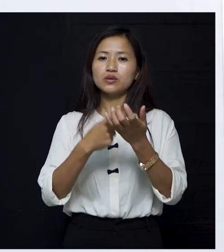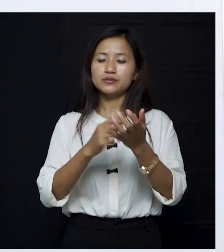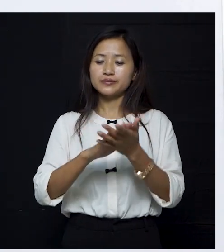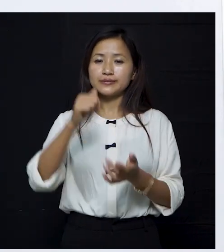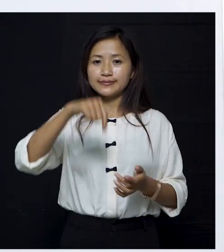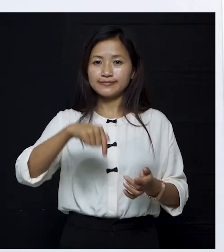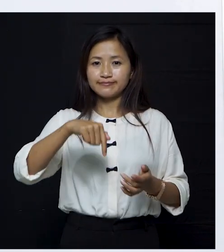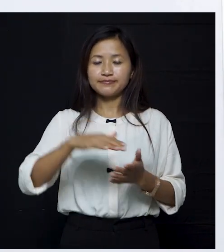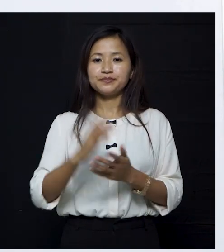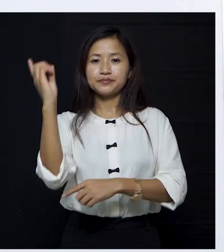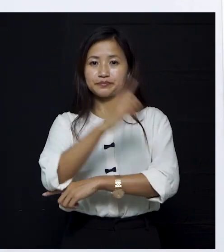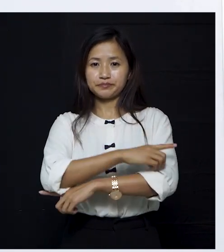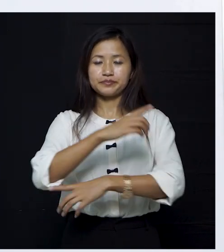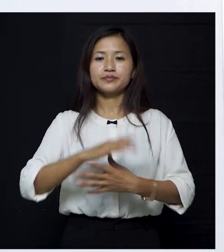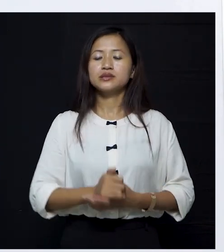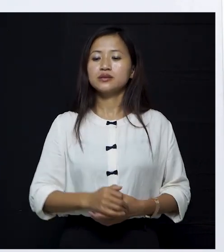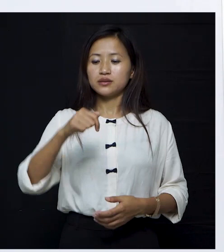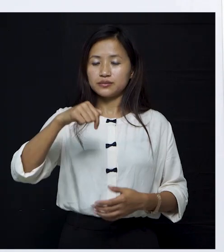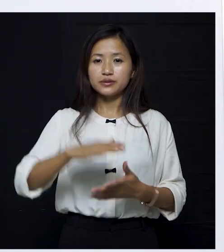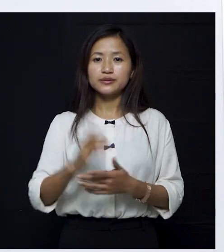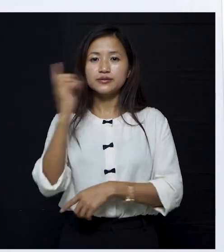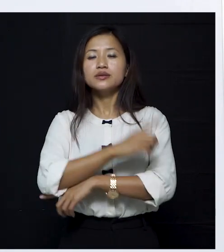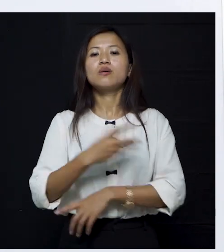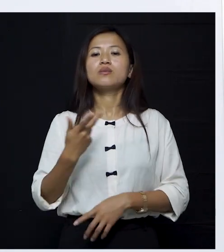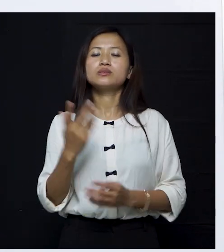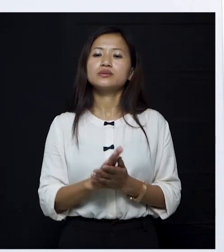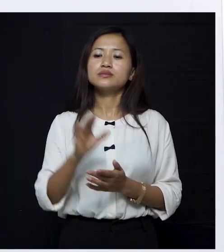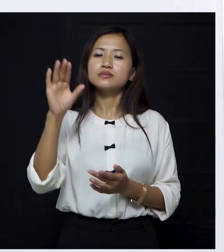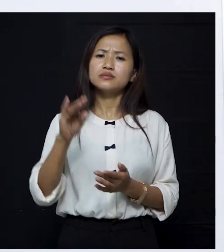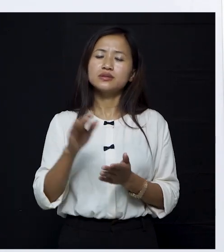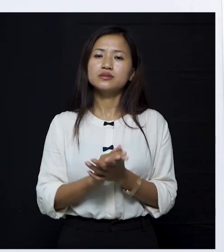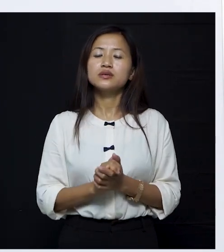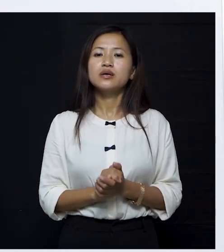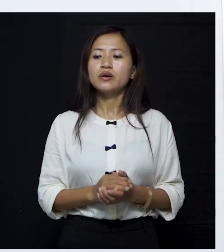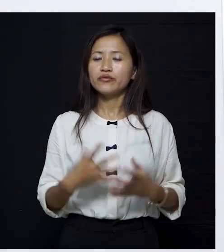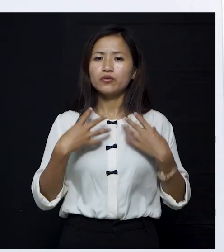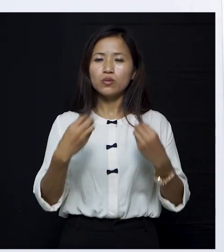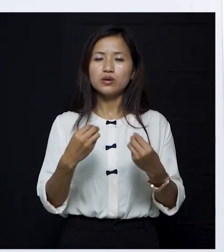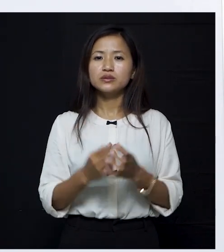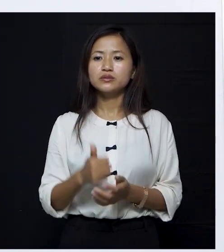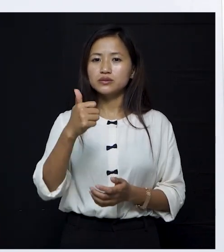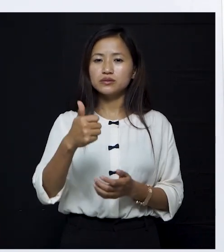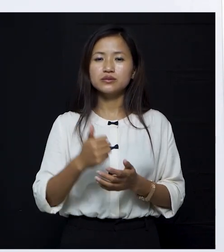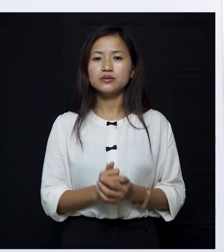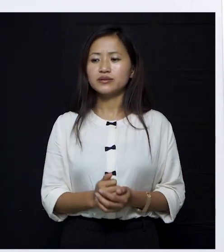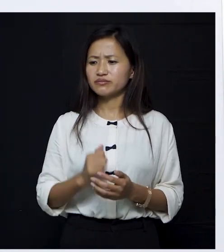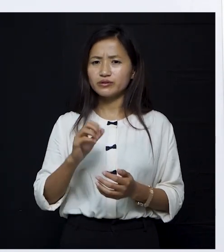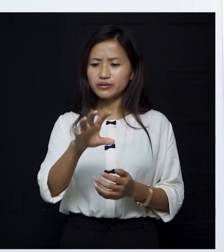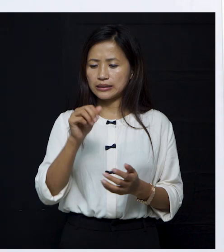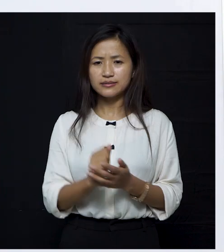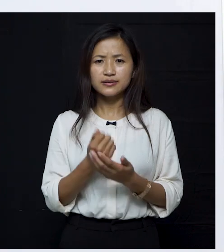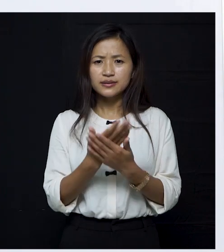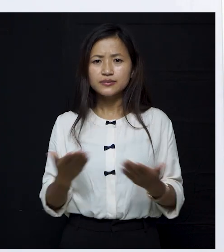now, the present day. Now, in the present day, what we does is, if you want a goods, okay? If you want to get something, what